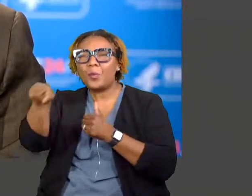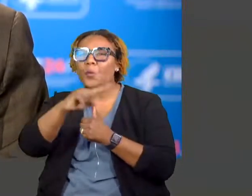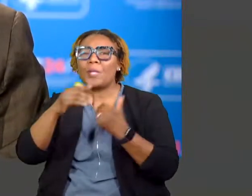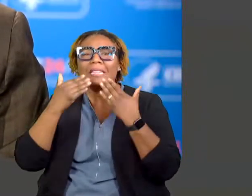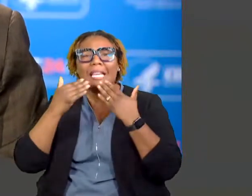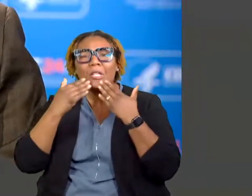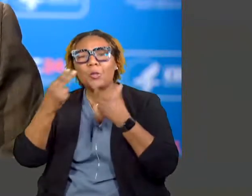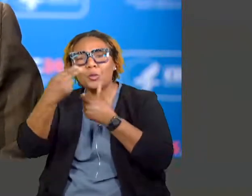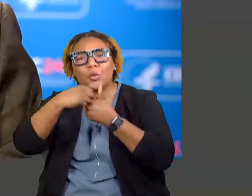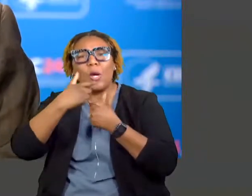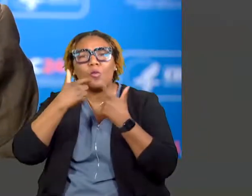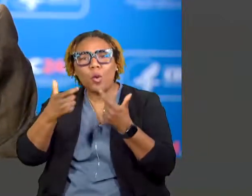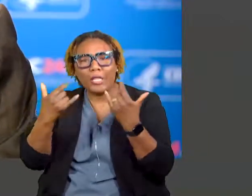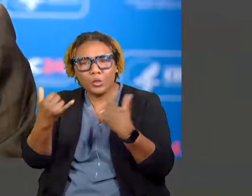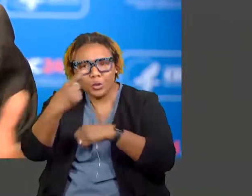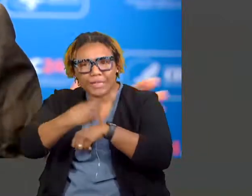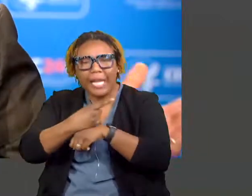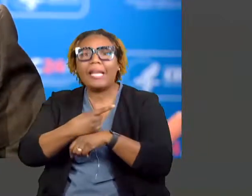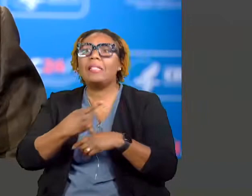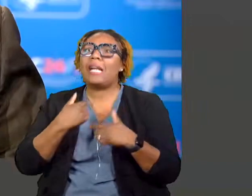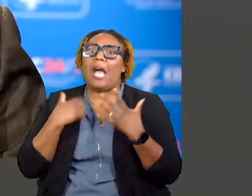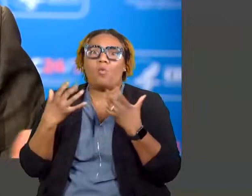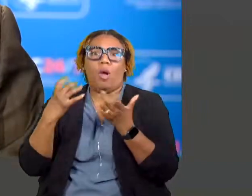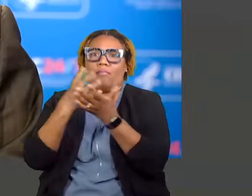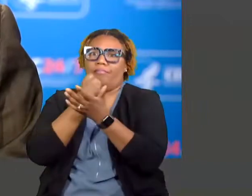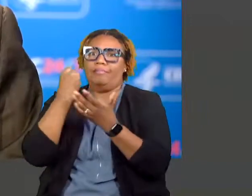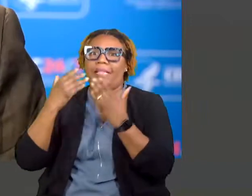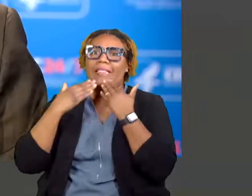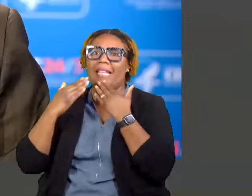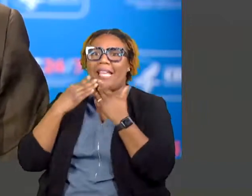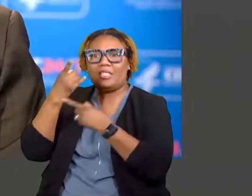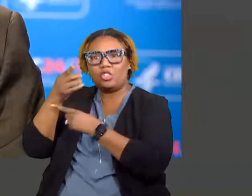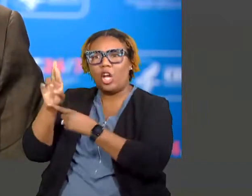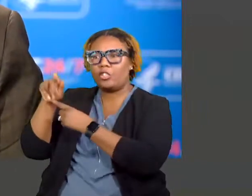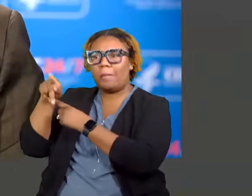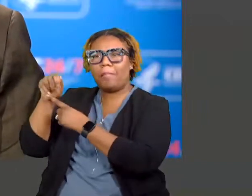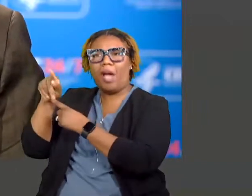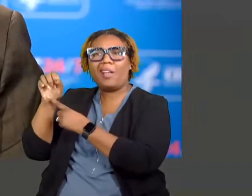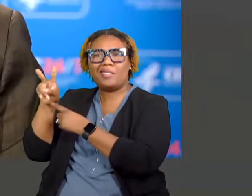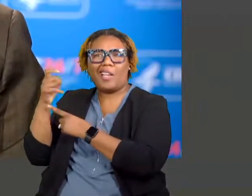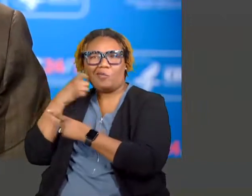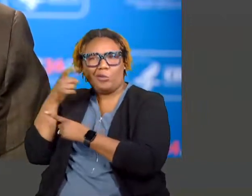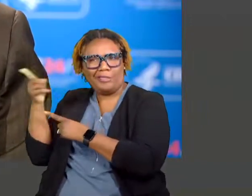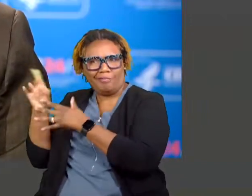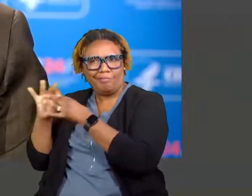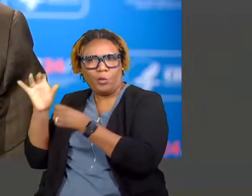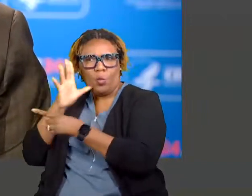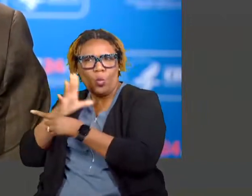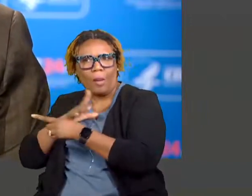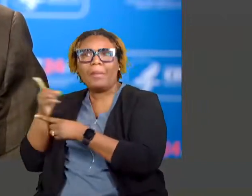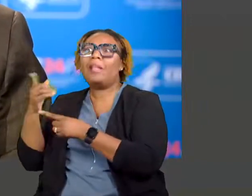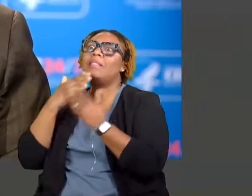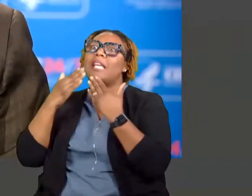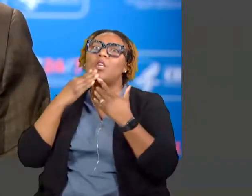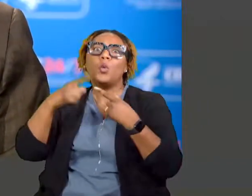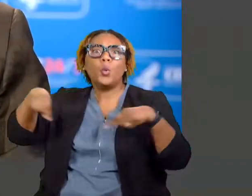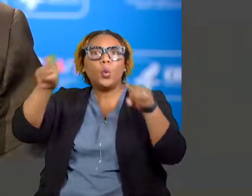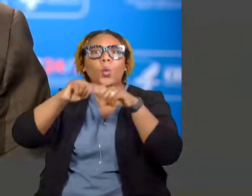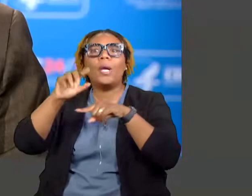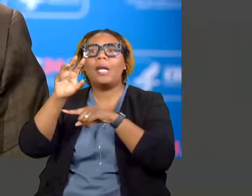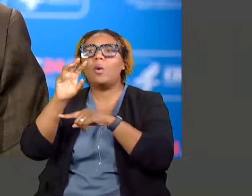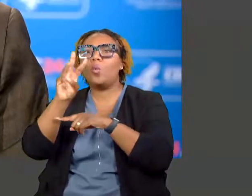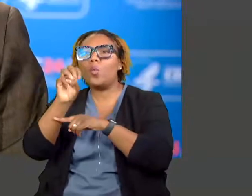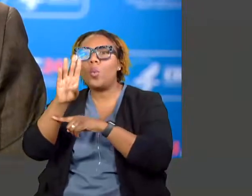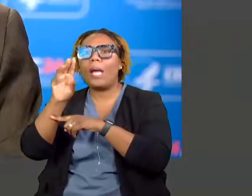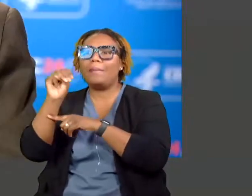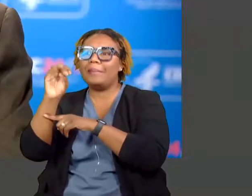us today. Right up at the top, I'd like to thank Dr. Pata and the entire team at WebMD for their partnership in helping us co-host this